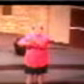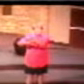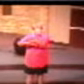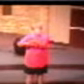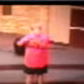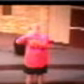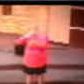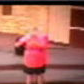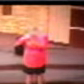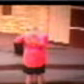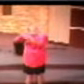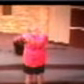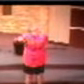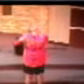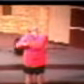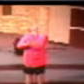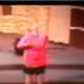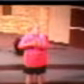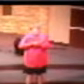tomatoes.